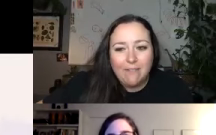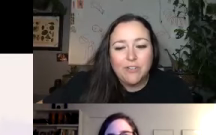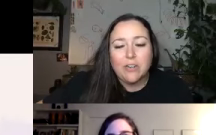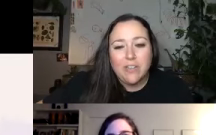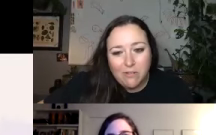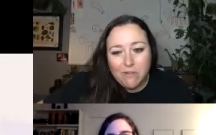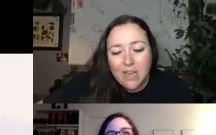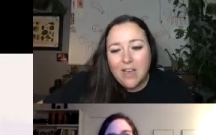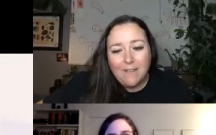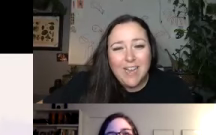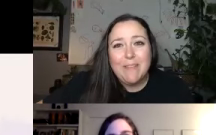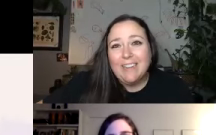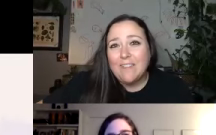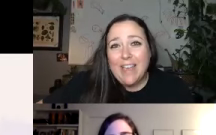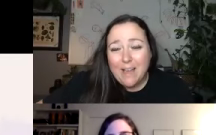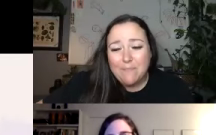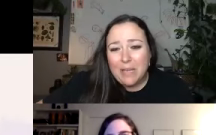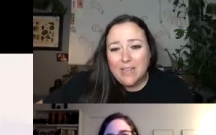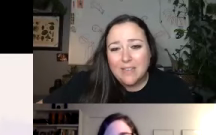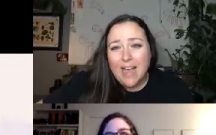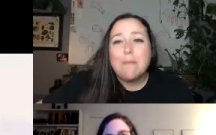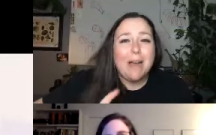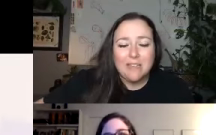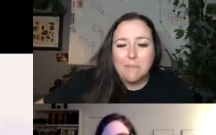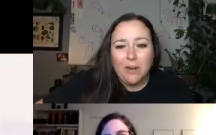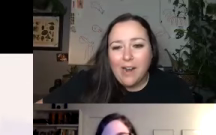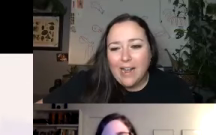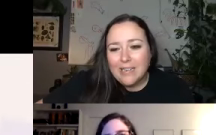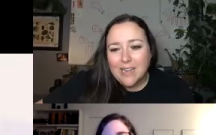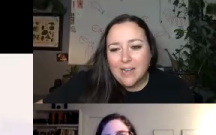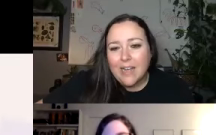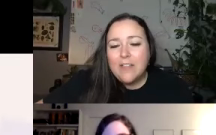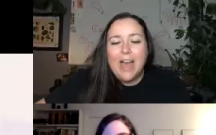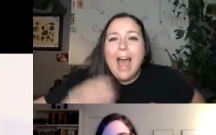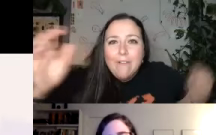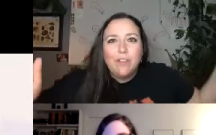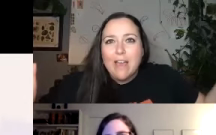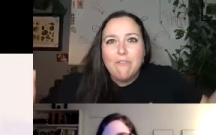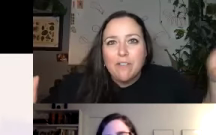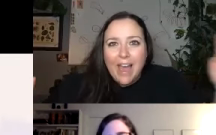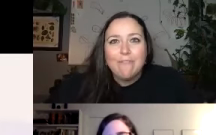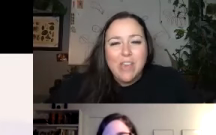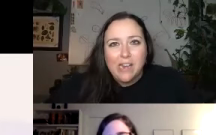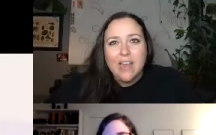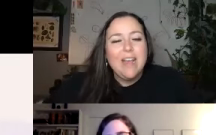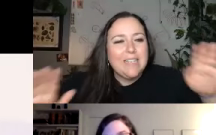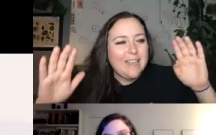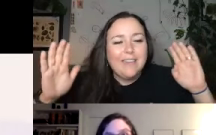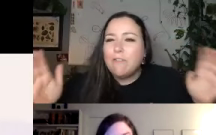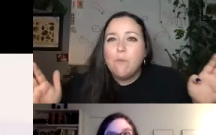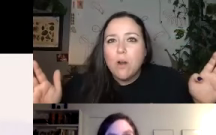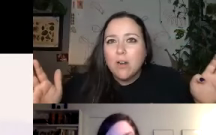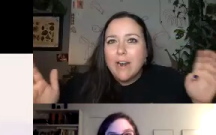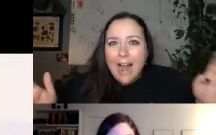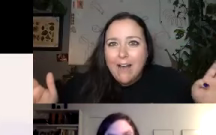coffee after noon. I've stopped at 11 a.m. because I am a bad sleeper, and the half-life of caffeine is, I